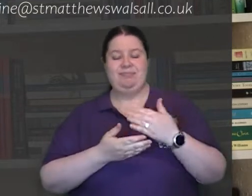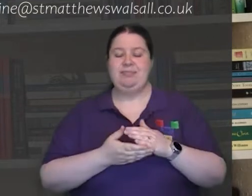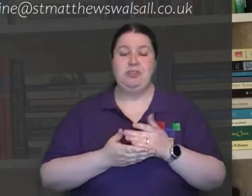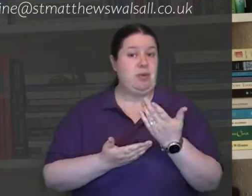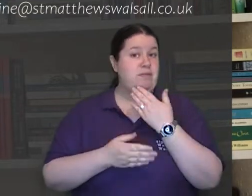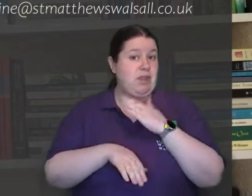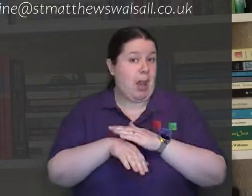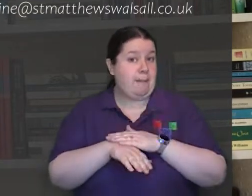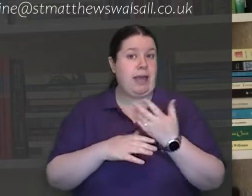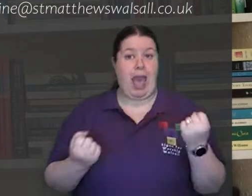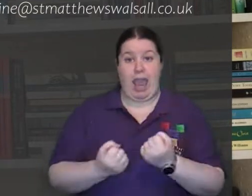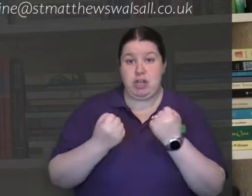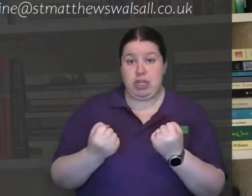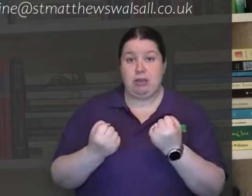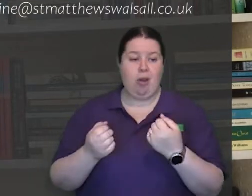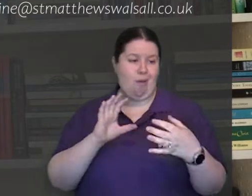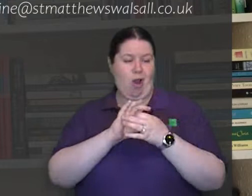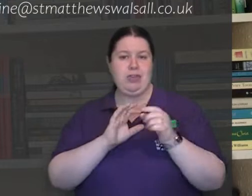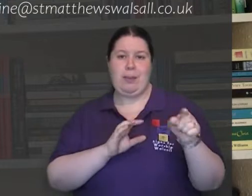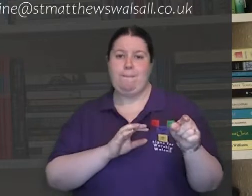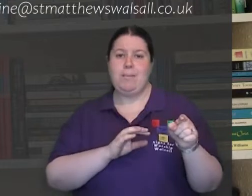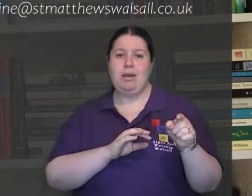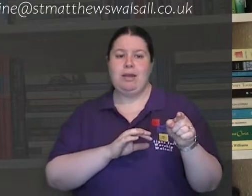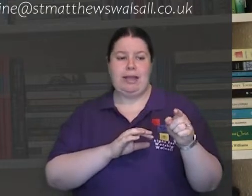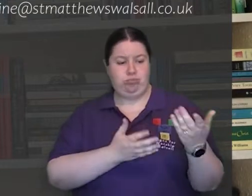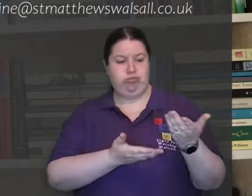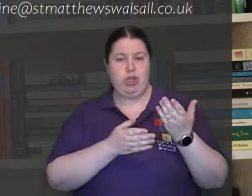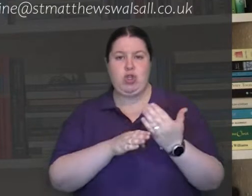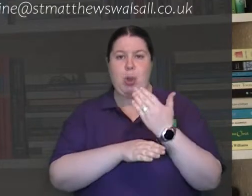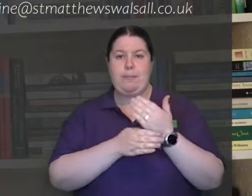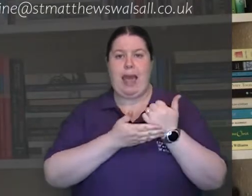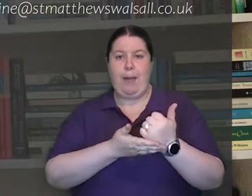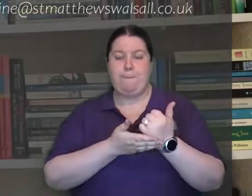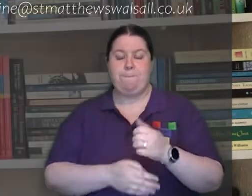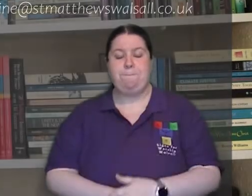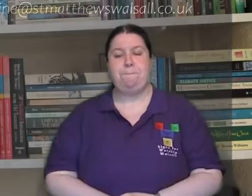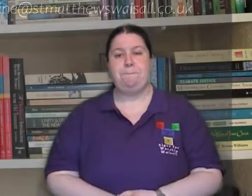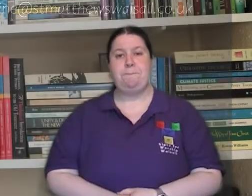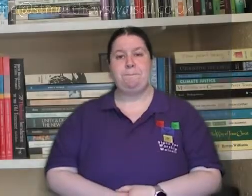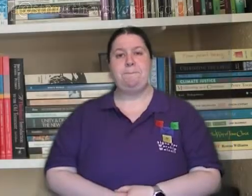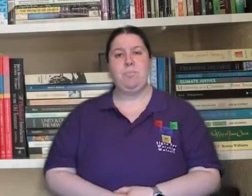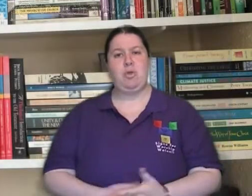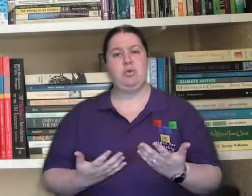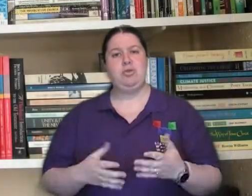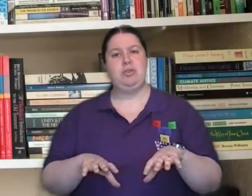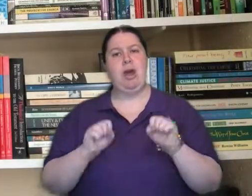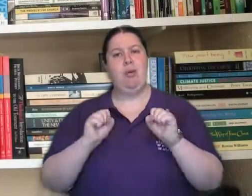that needs doing. So if you've got the time, if you've got the energy, then get in touch with John and find yourself a job to do in the